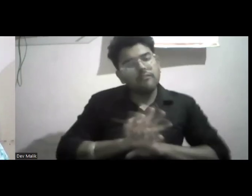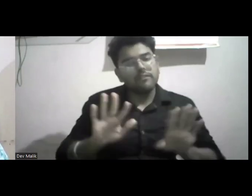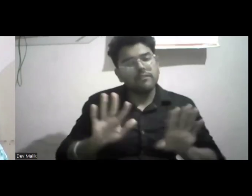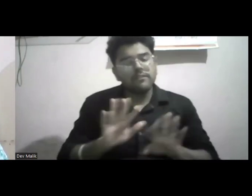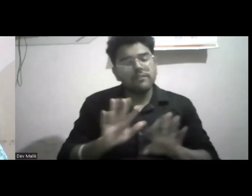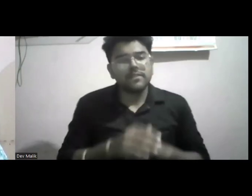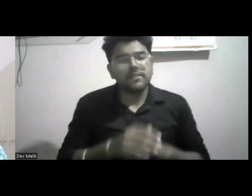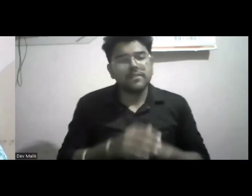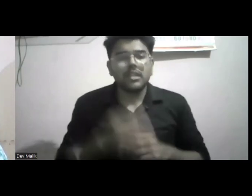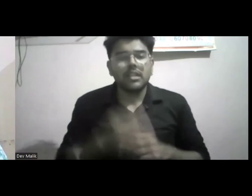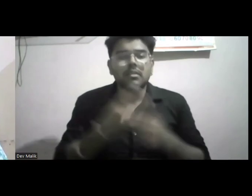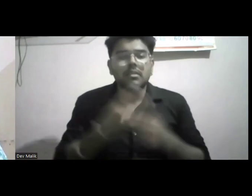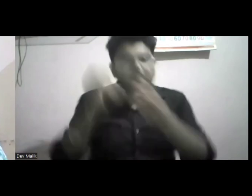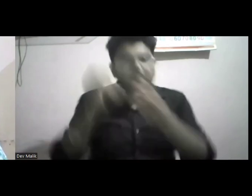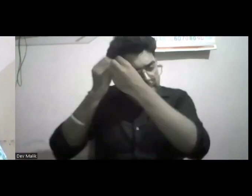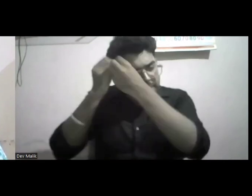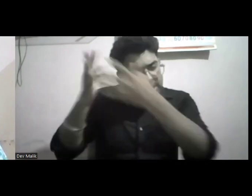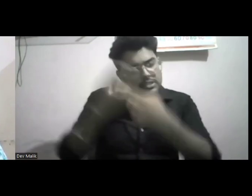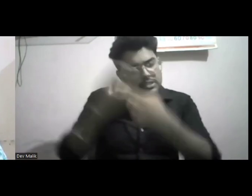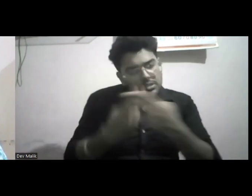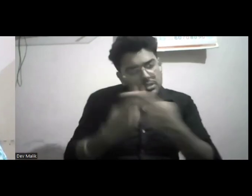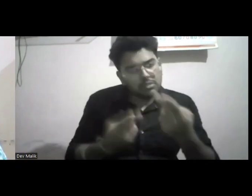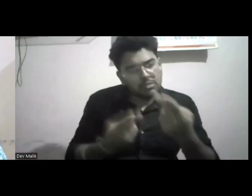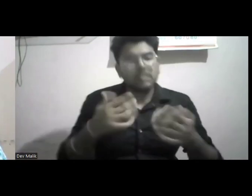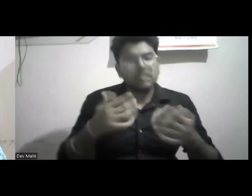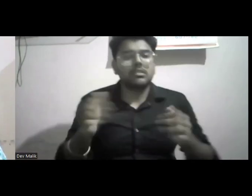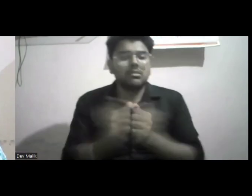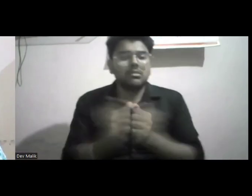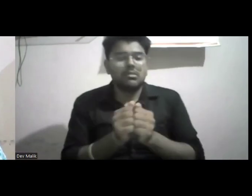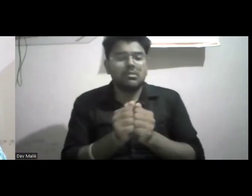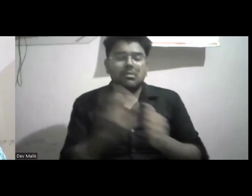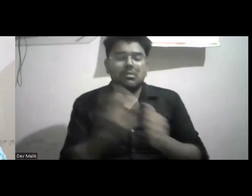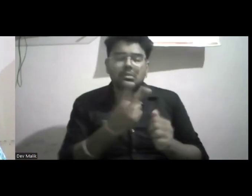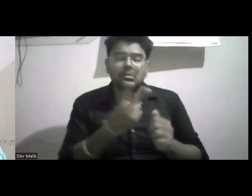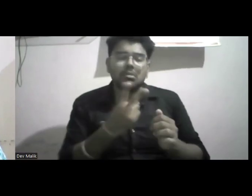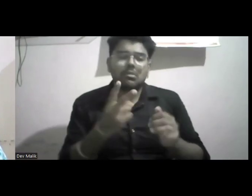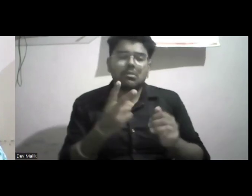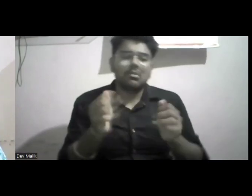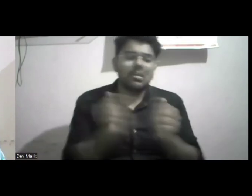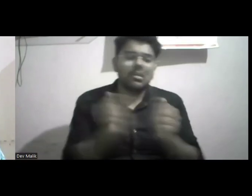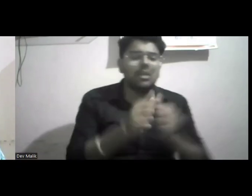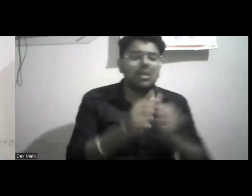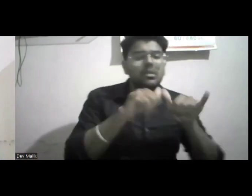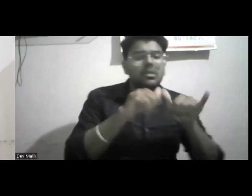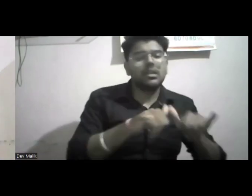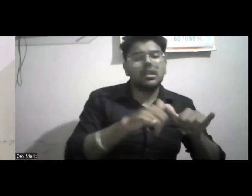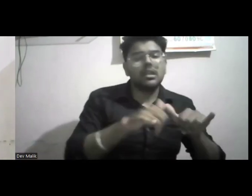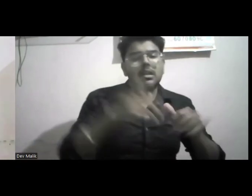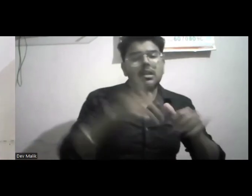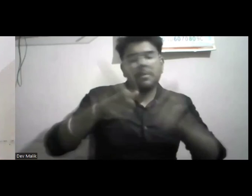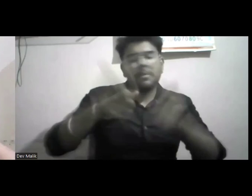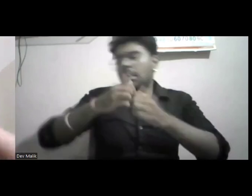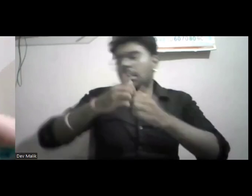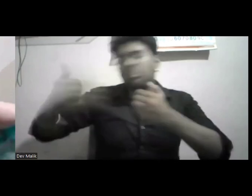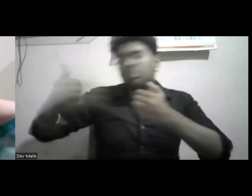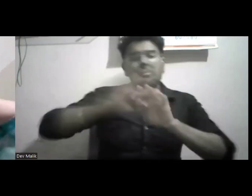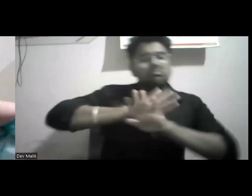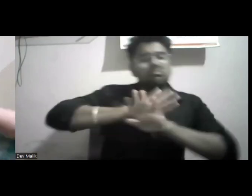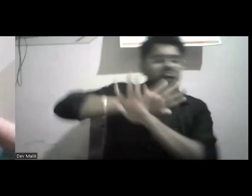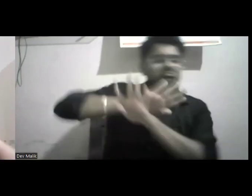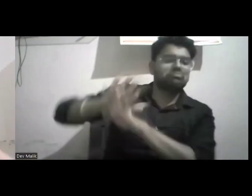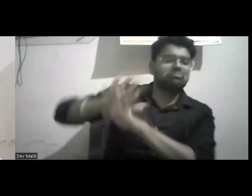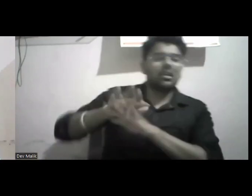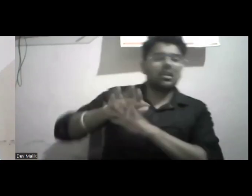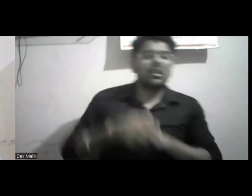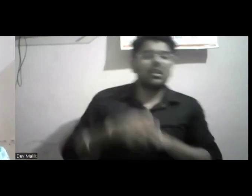building a fictional story in which both of them live a life separate from society and all of that. Like, she goes to extreme lengths to